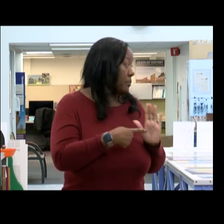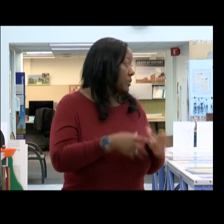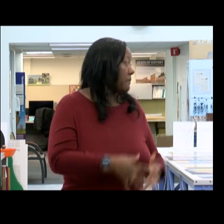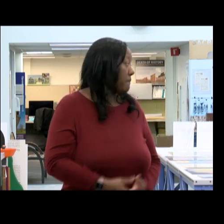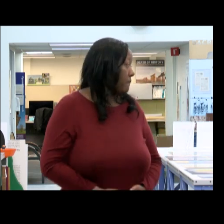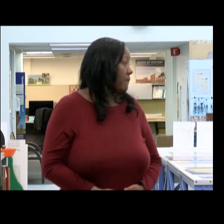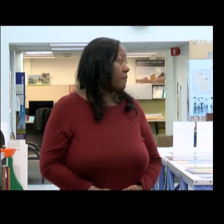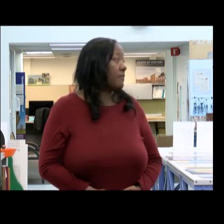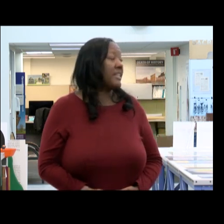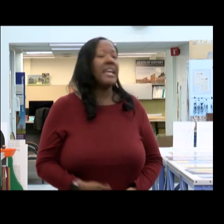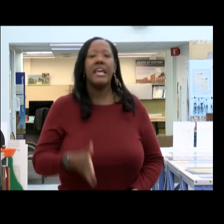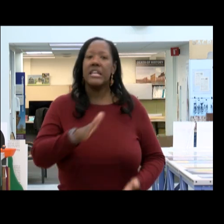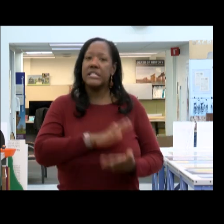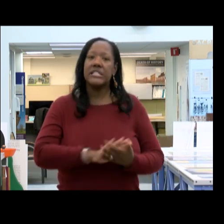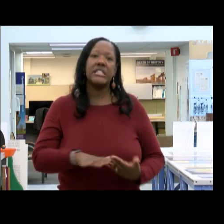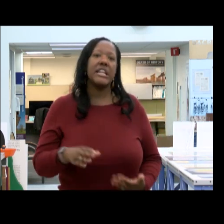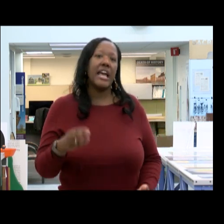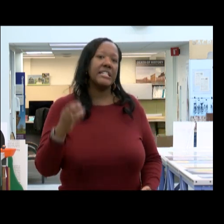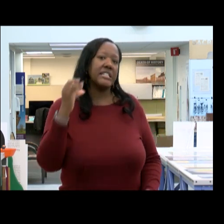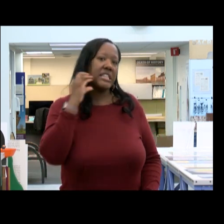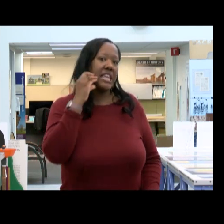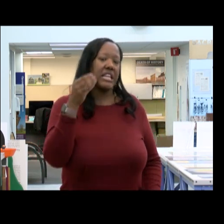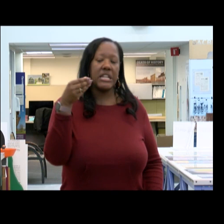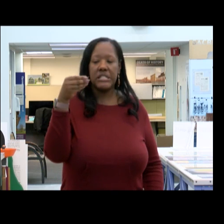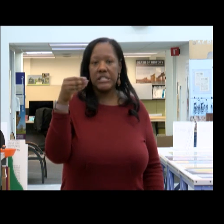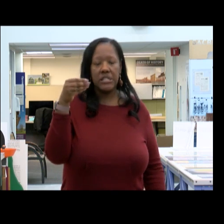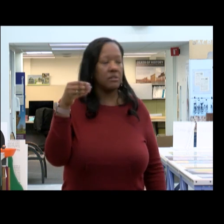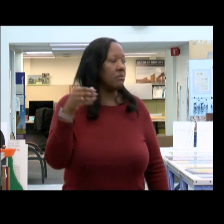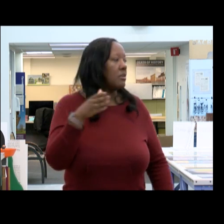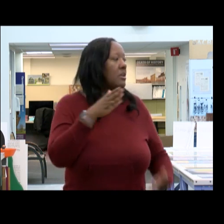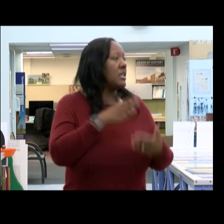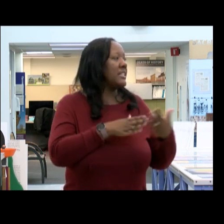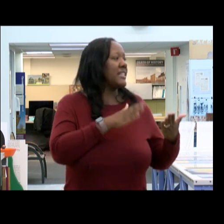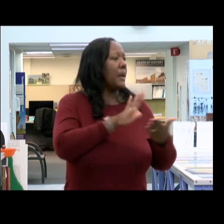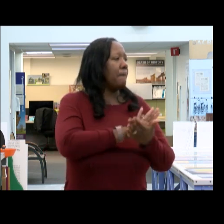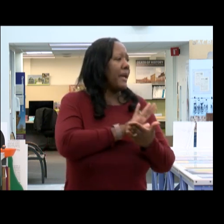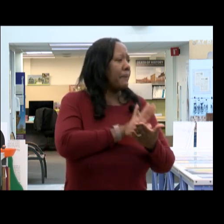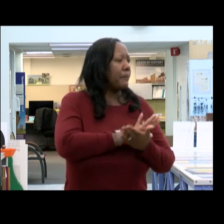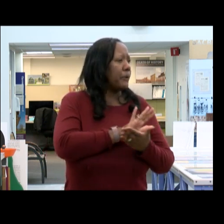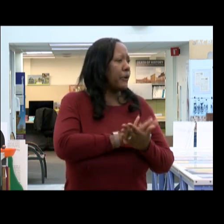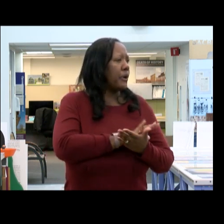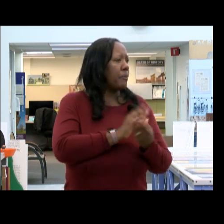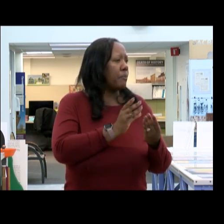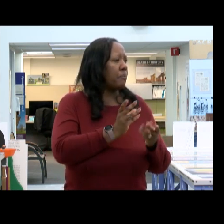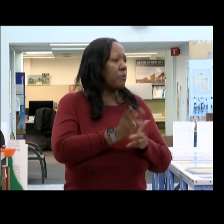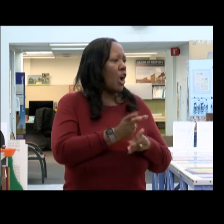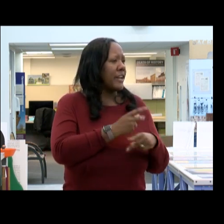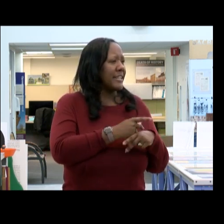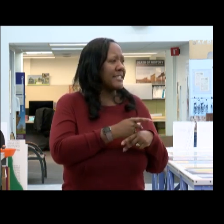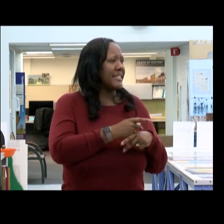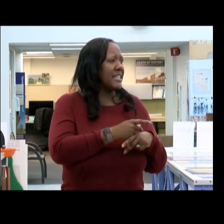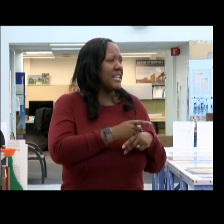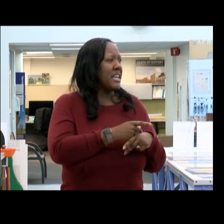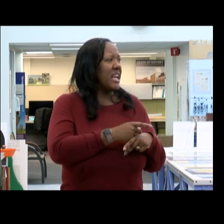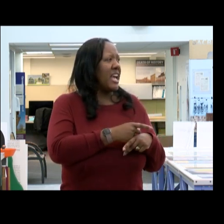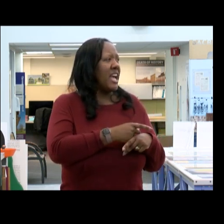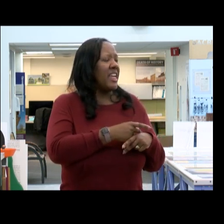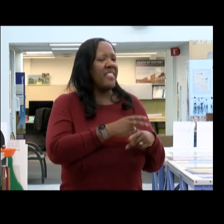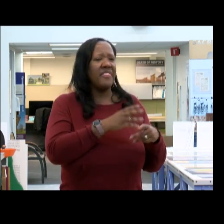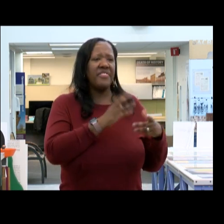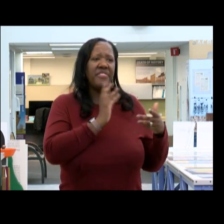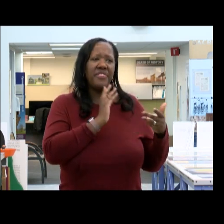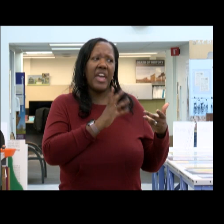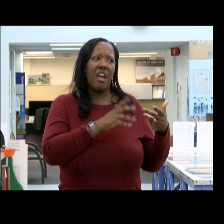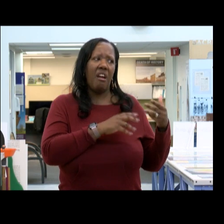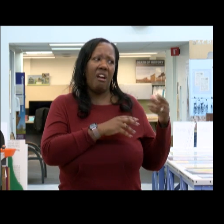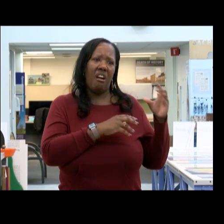It's a nice thickness. Some of the paper products, like the Dreamscapes, they're quite thick in their fabric and